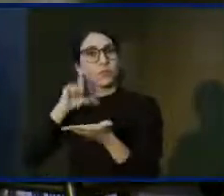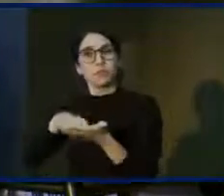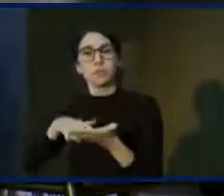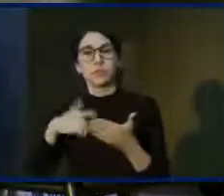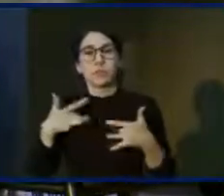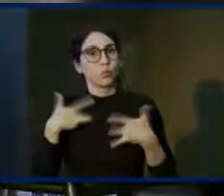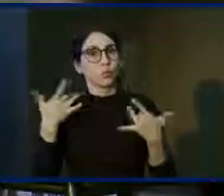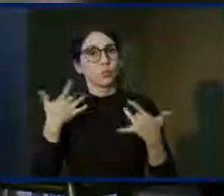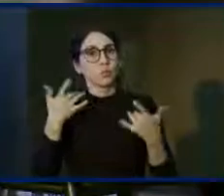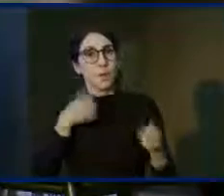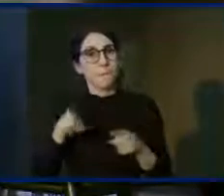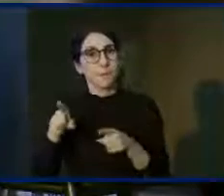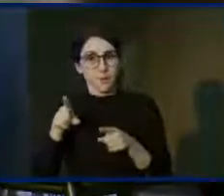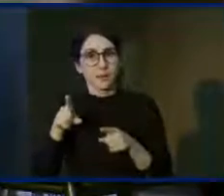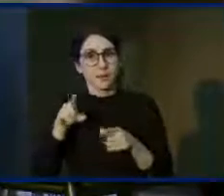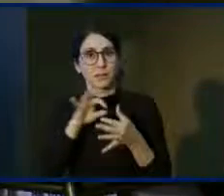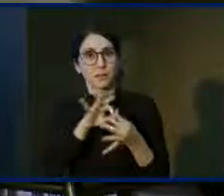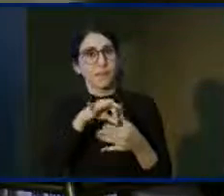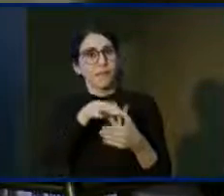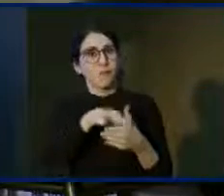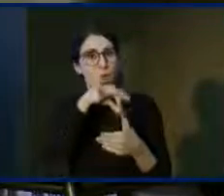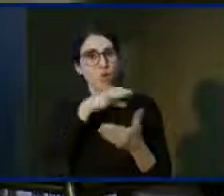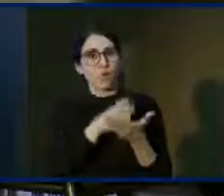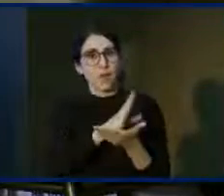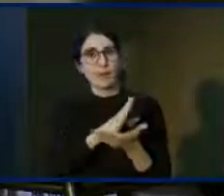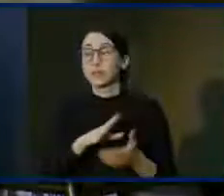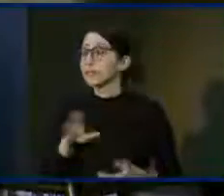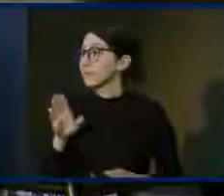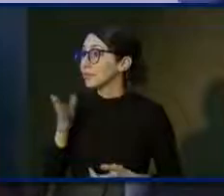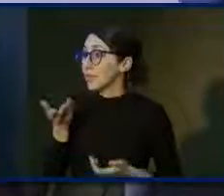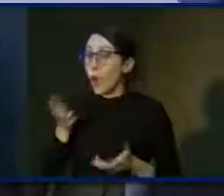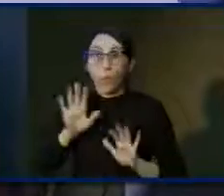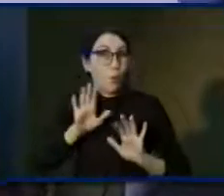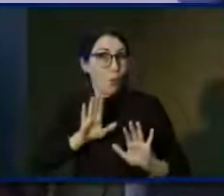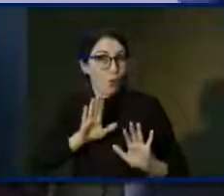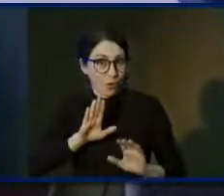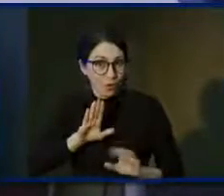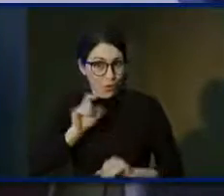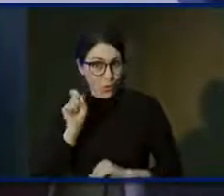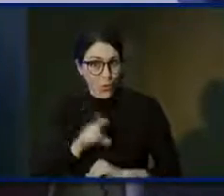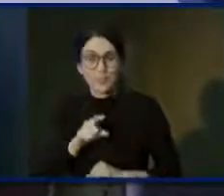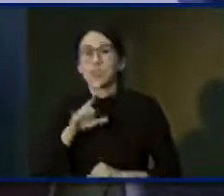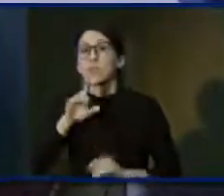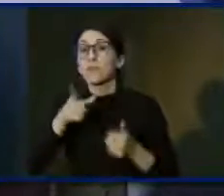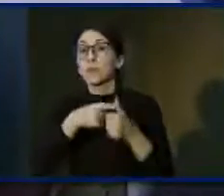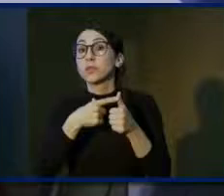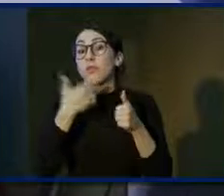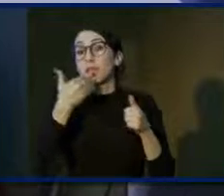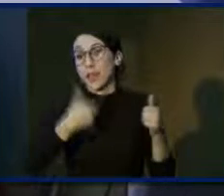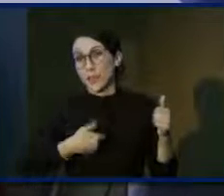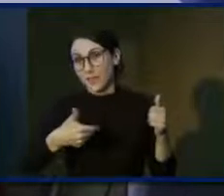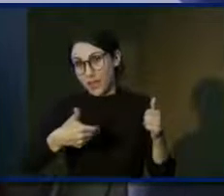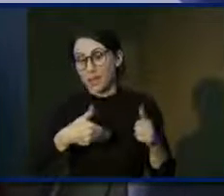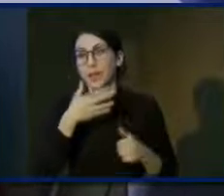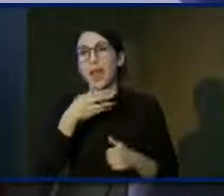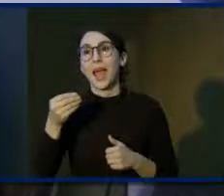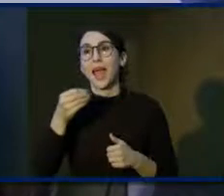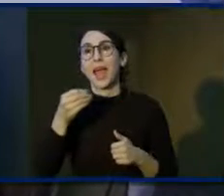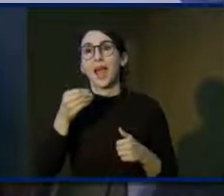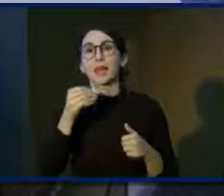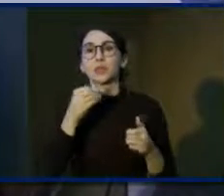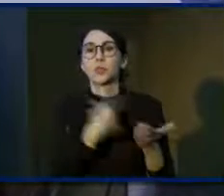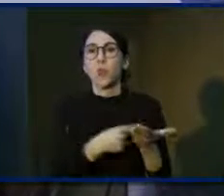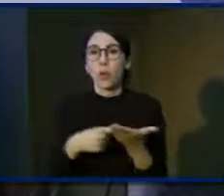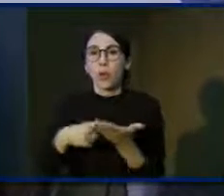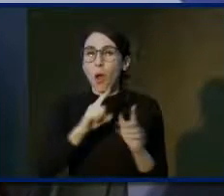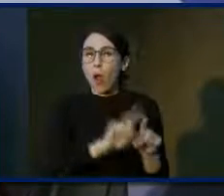rights? Yeah, that's a wonderful question, Mayor Hancock. And first of all, thank you for inviting me. Thank you for talking about other vulnerable communities.